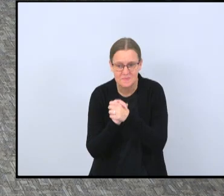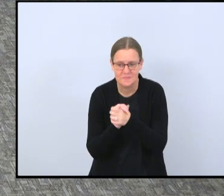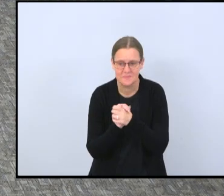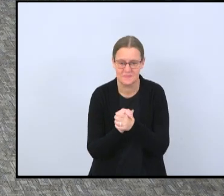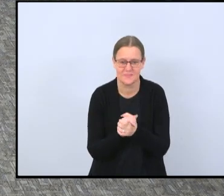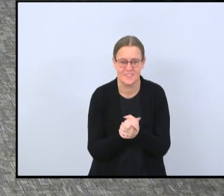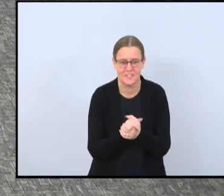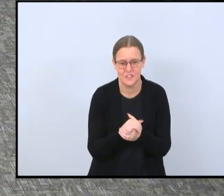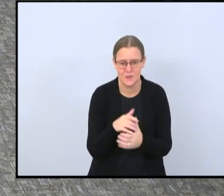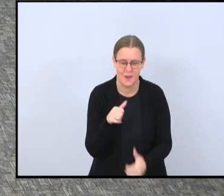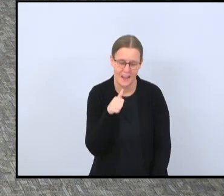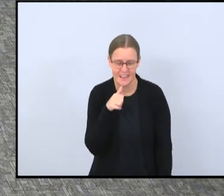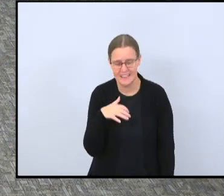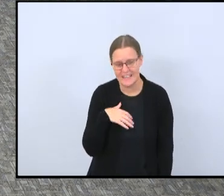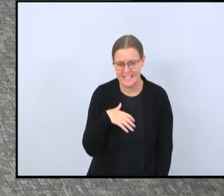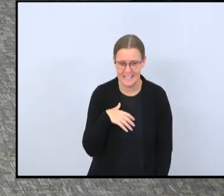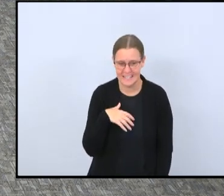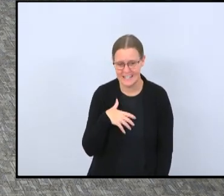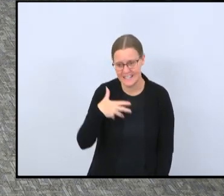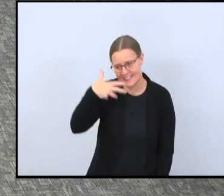Lady Lions.